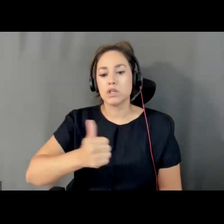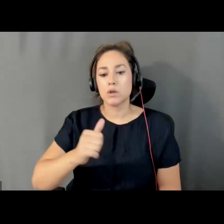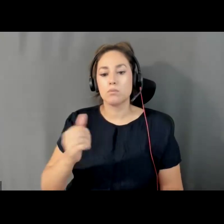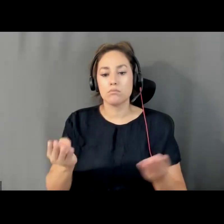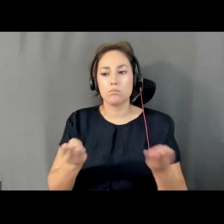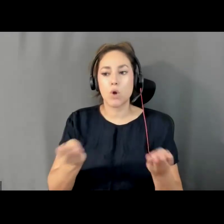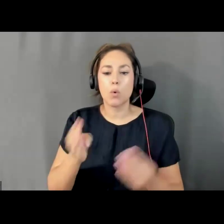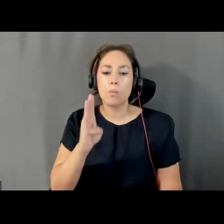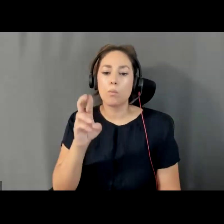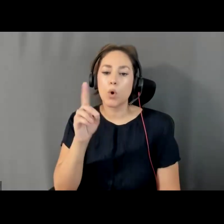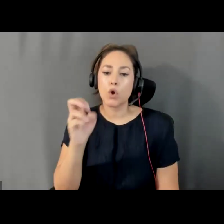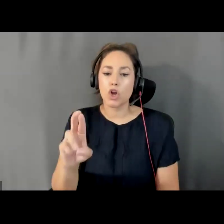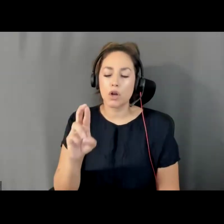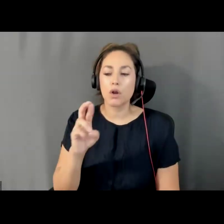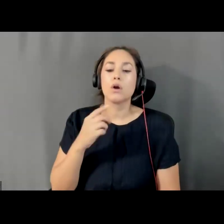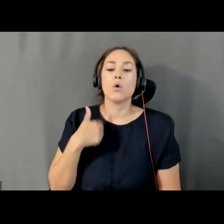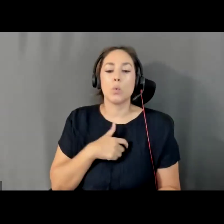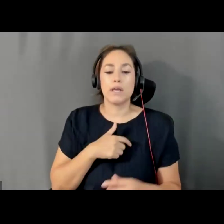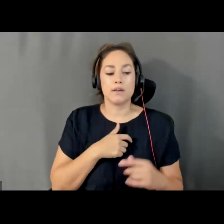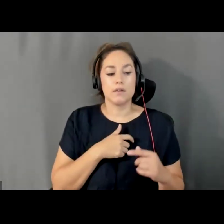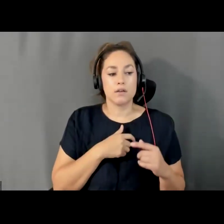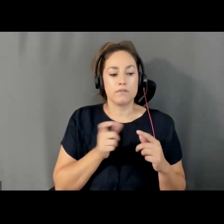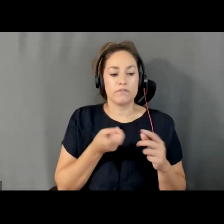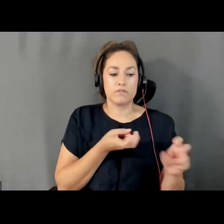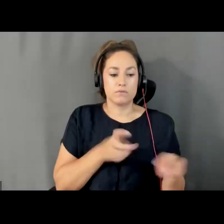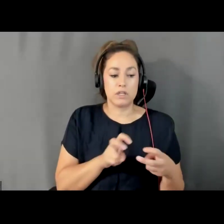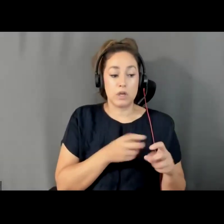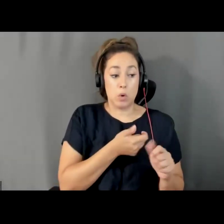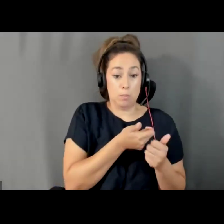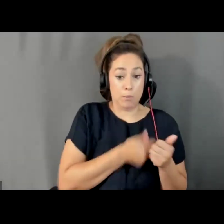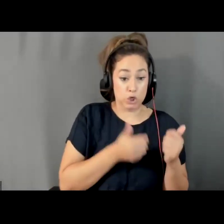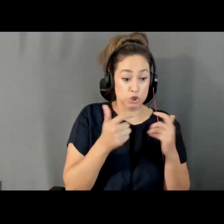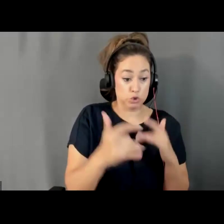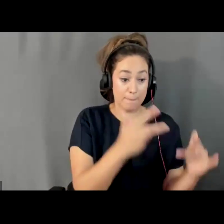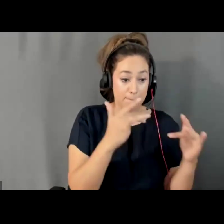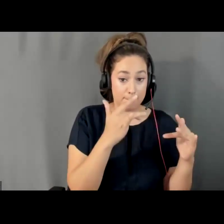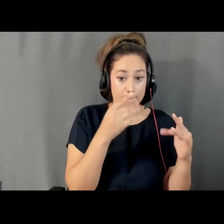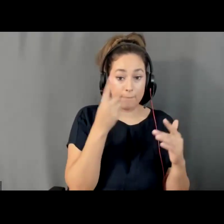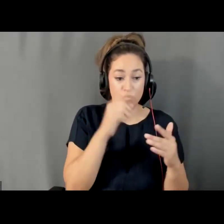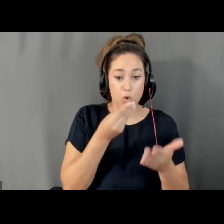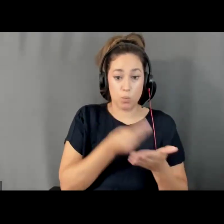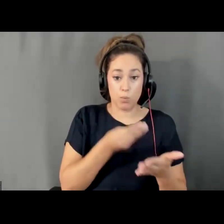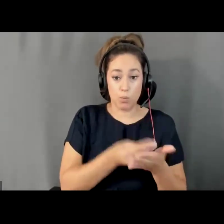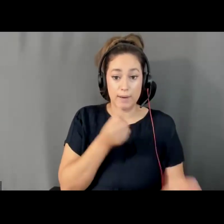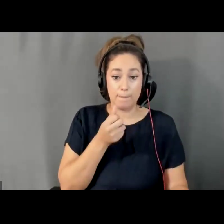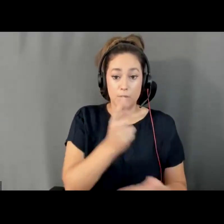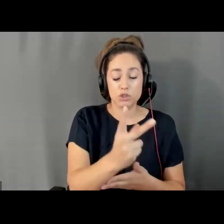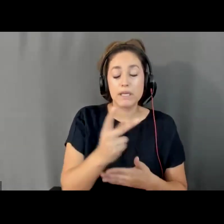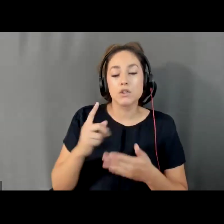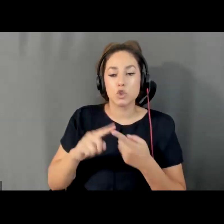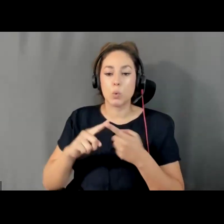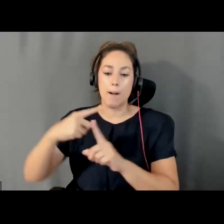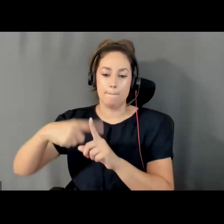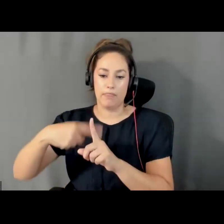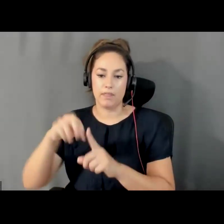moved from a per trip rate for reimbursement for services to a monthly rate